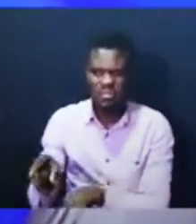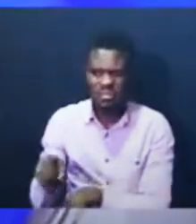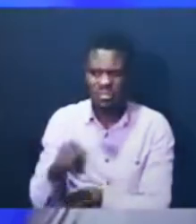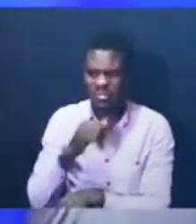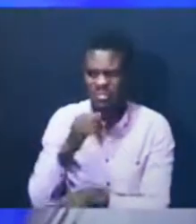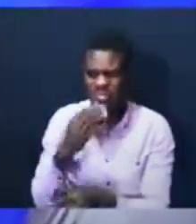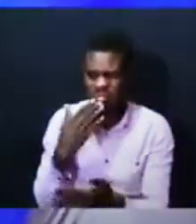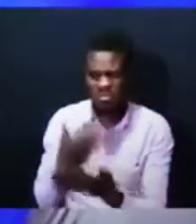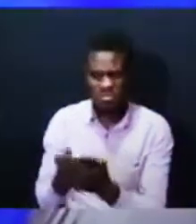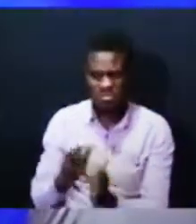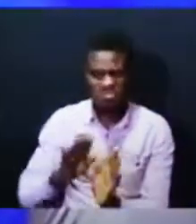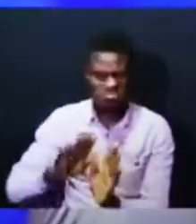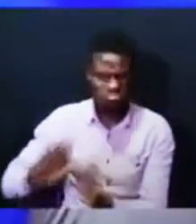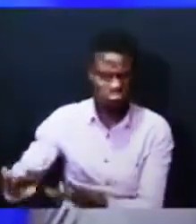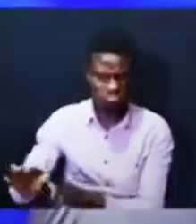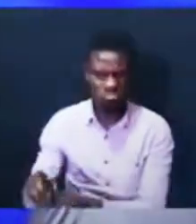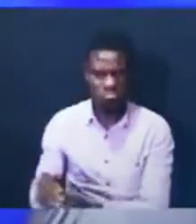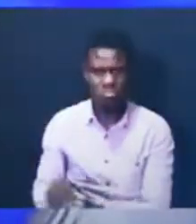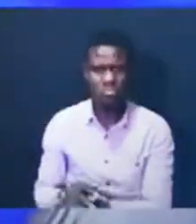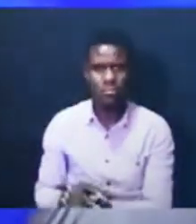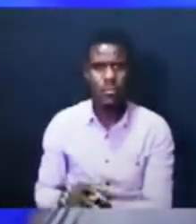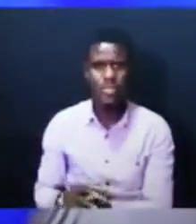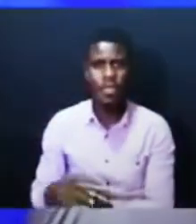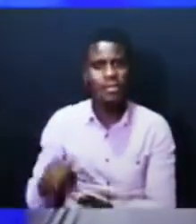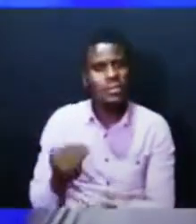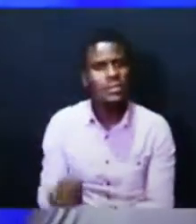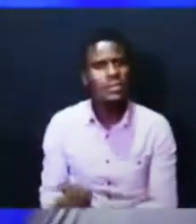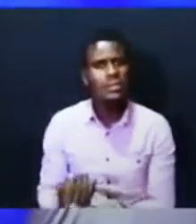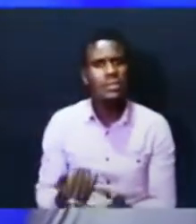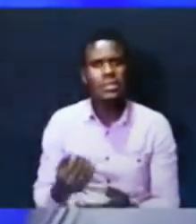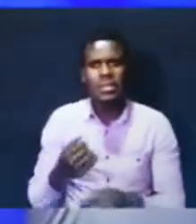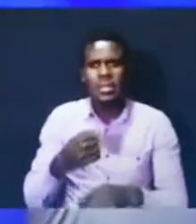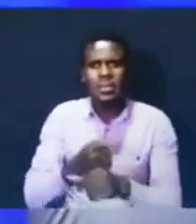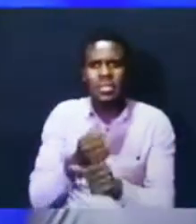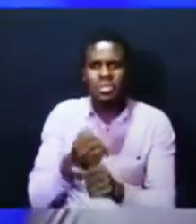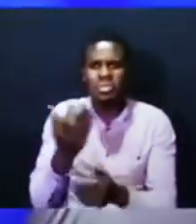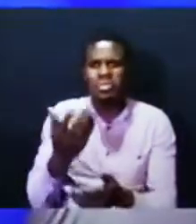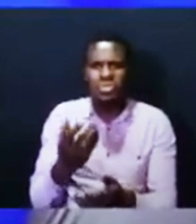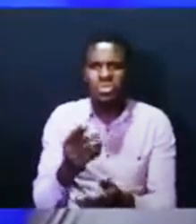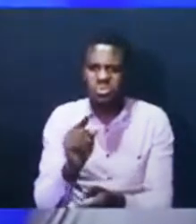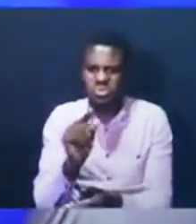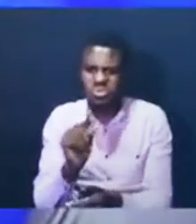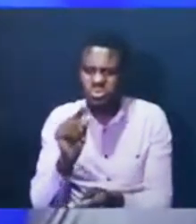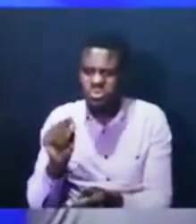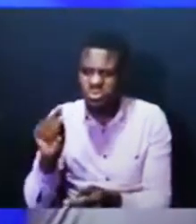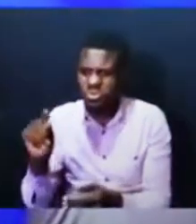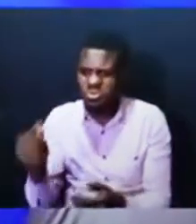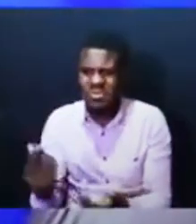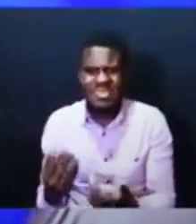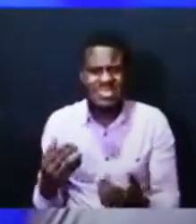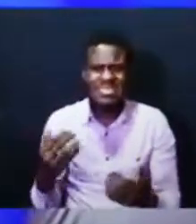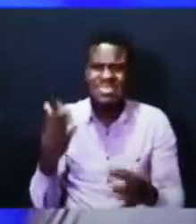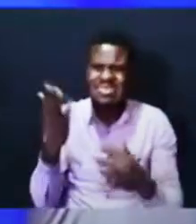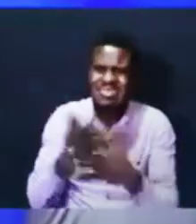will bother you persistently with petty annoyance.